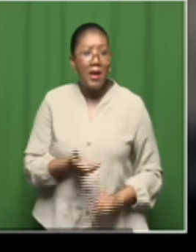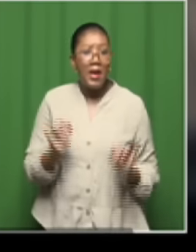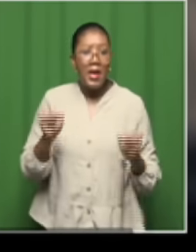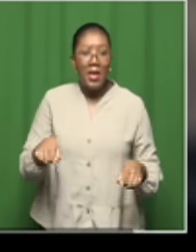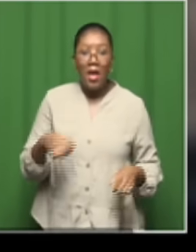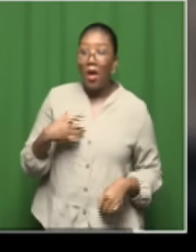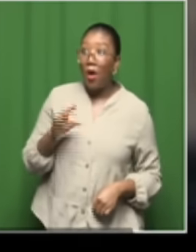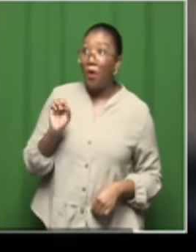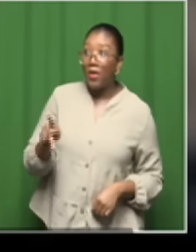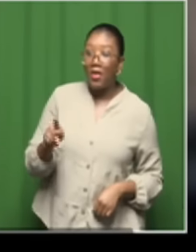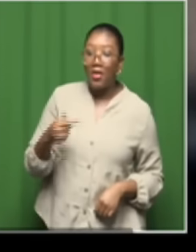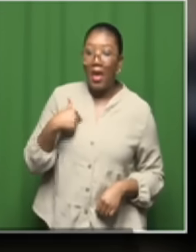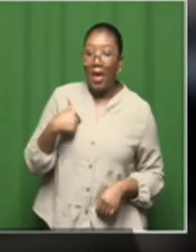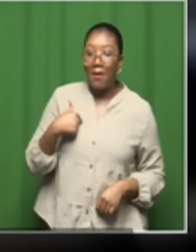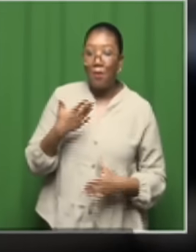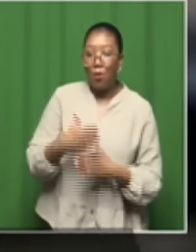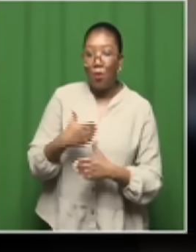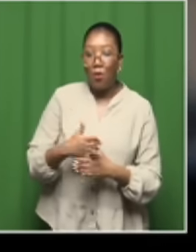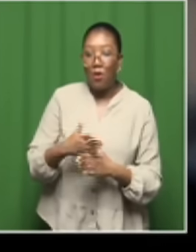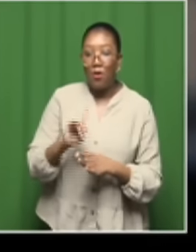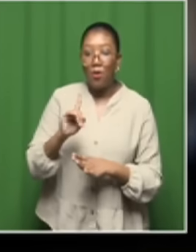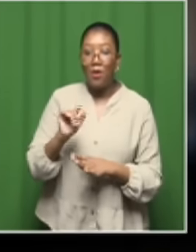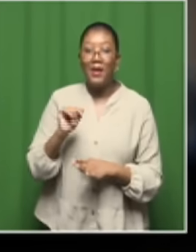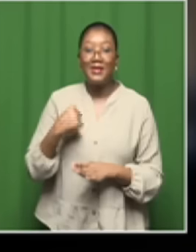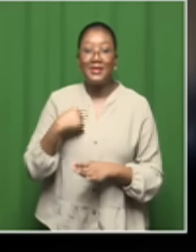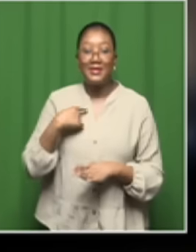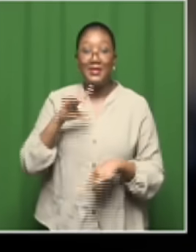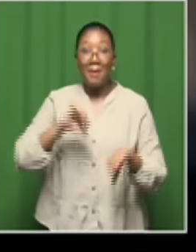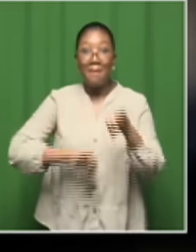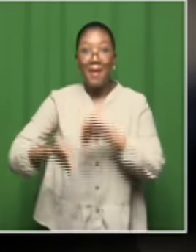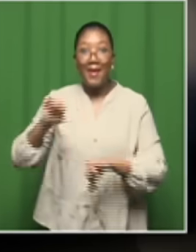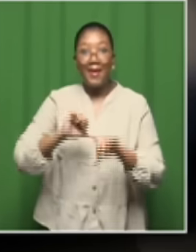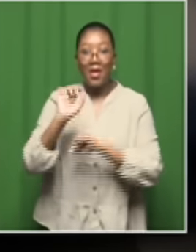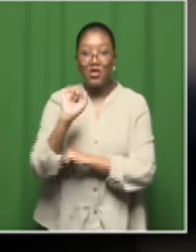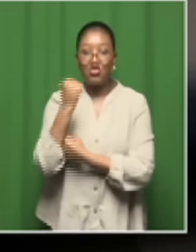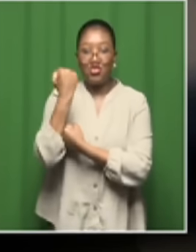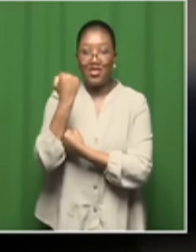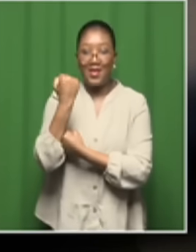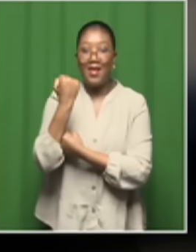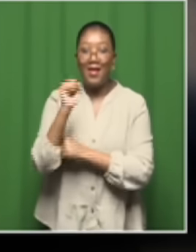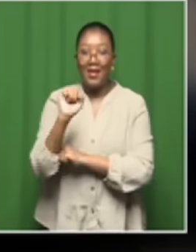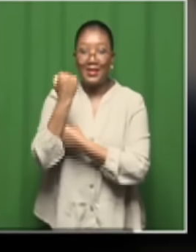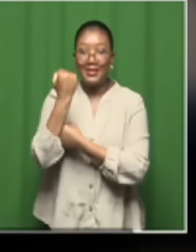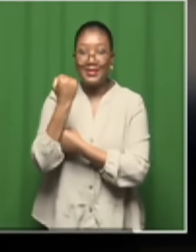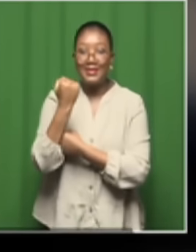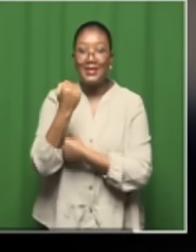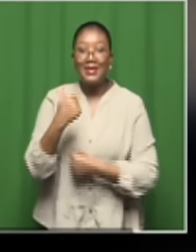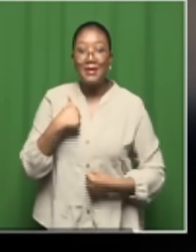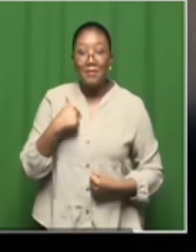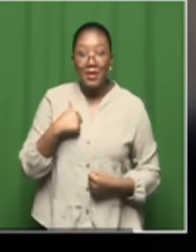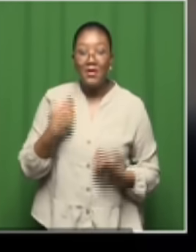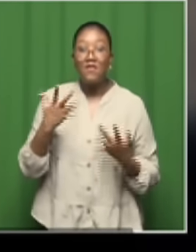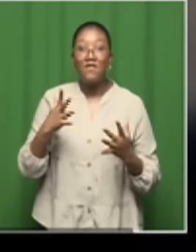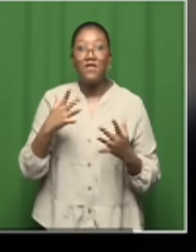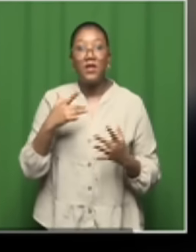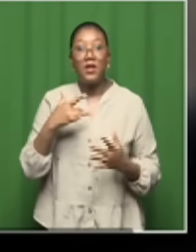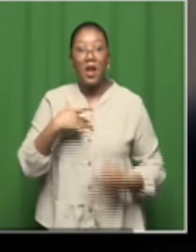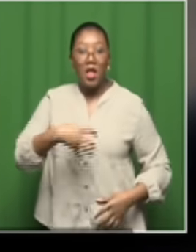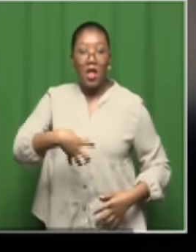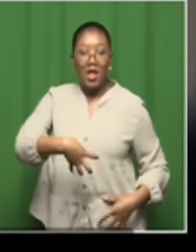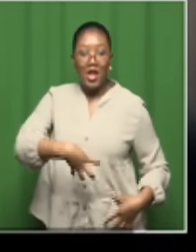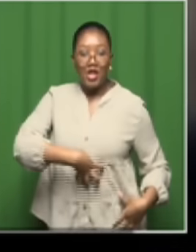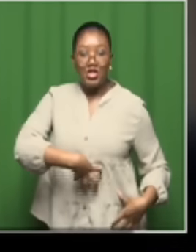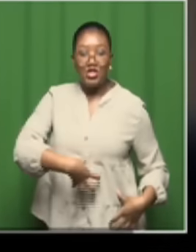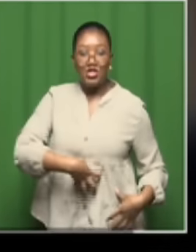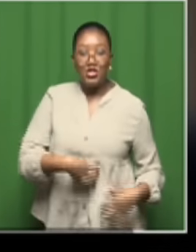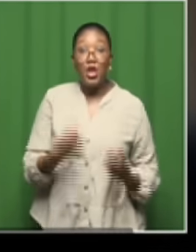I'm a mechanical engineer by profession. A mechanical engineer. Yes. Yes. I just put in a new engine Yes. and